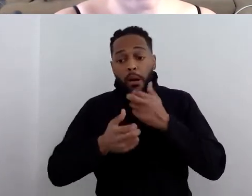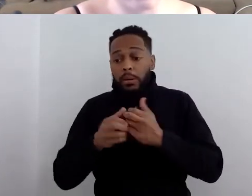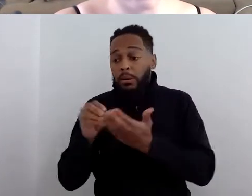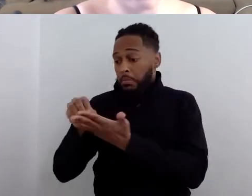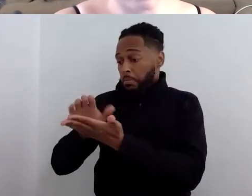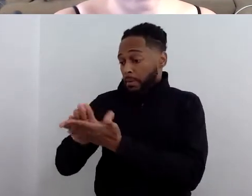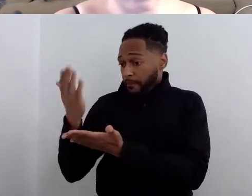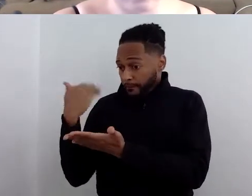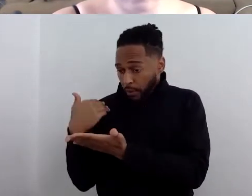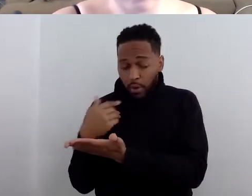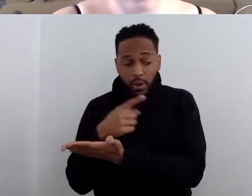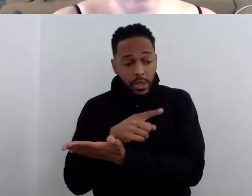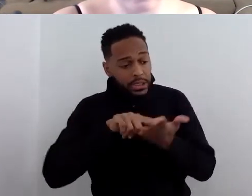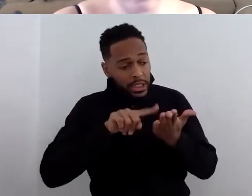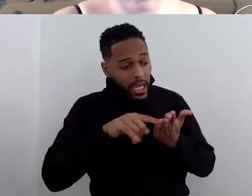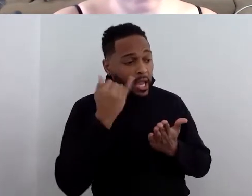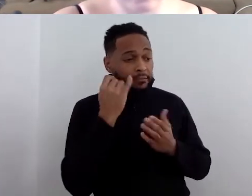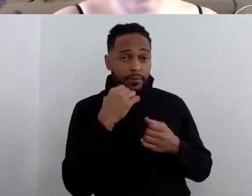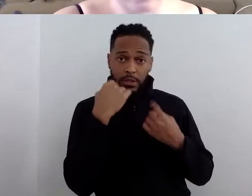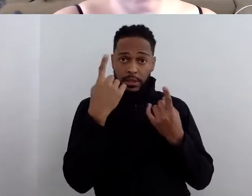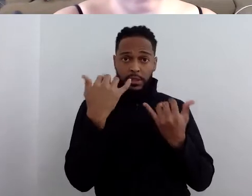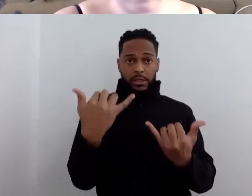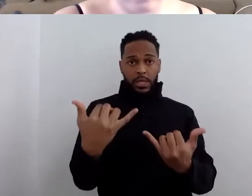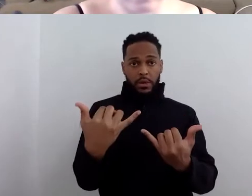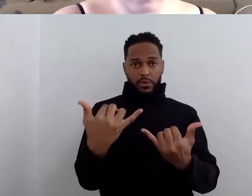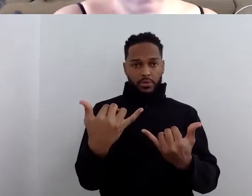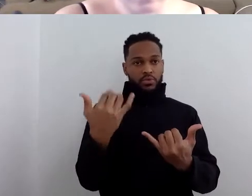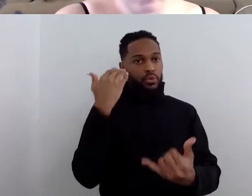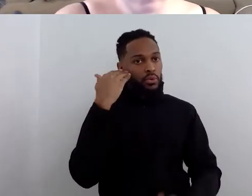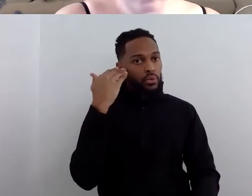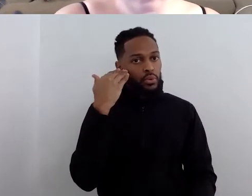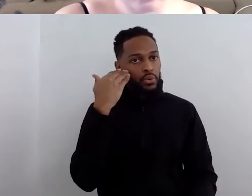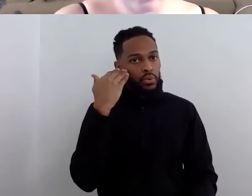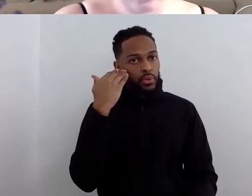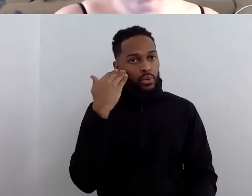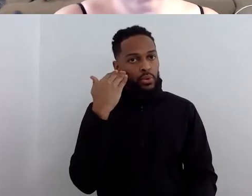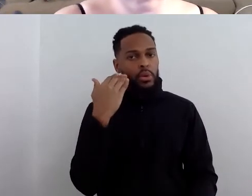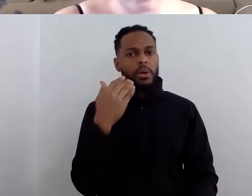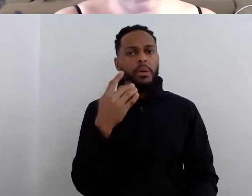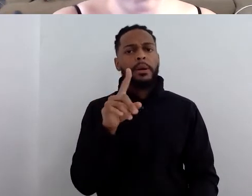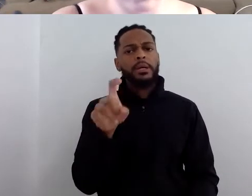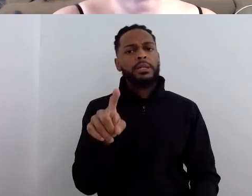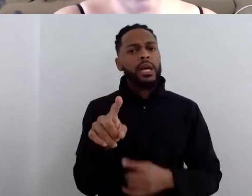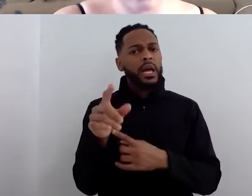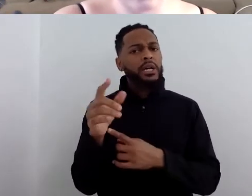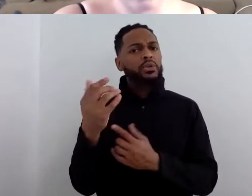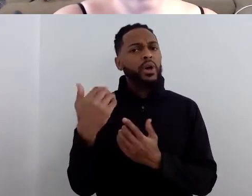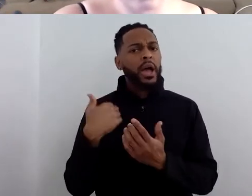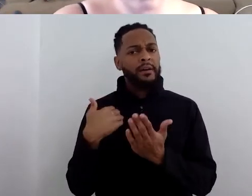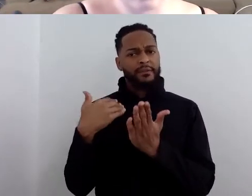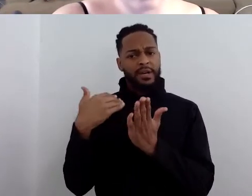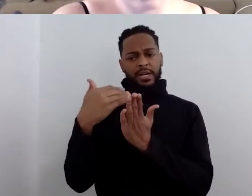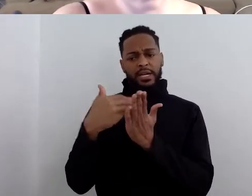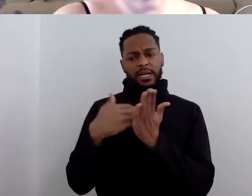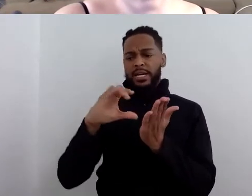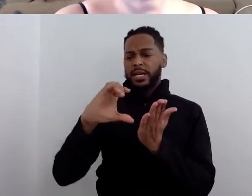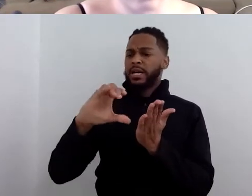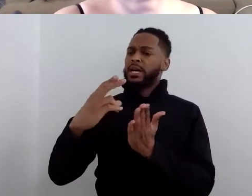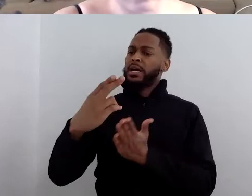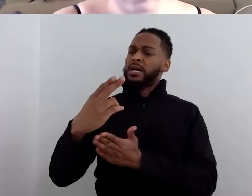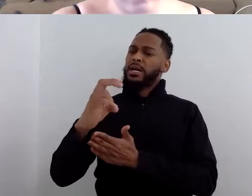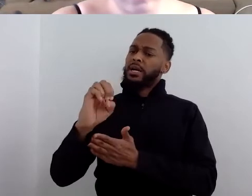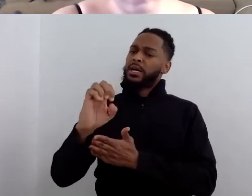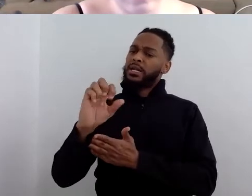in proper and working order. But have you developed a type of checklist now with the whole, virtual